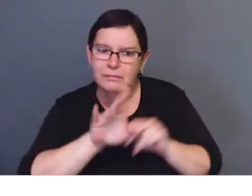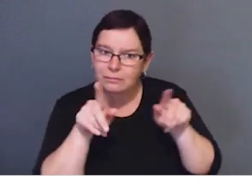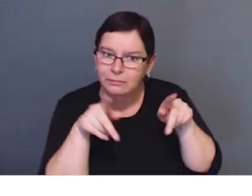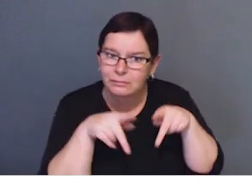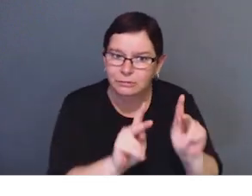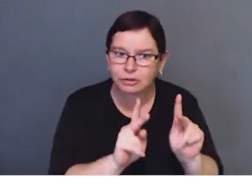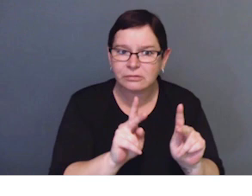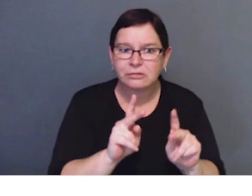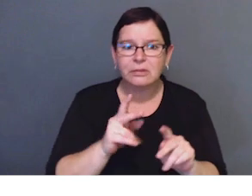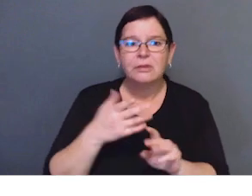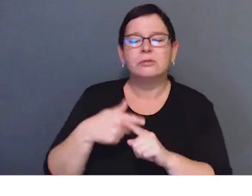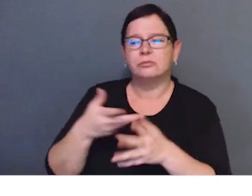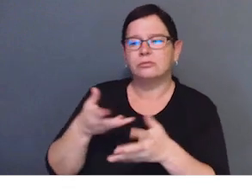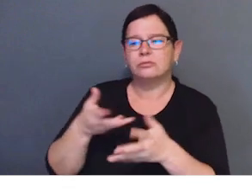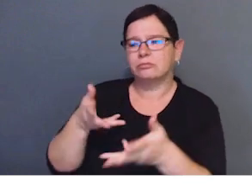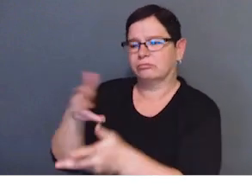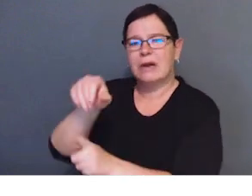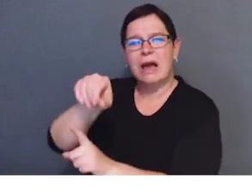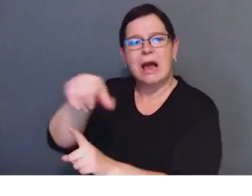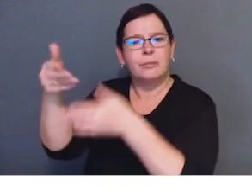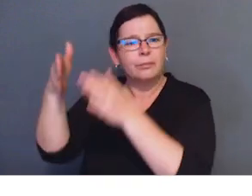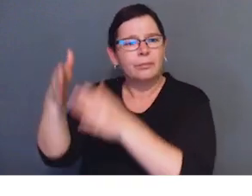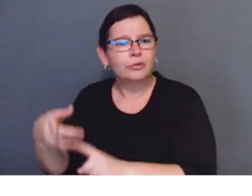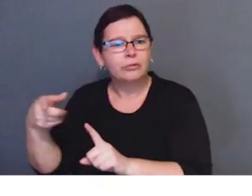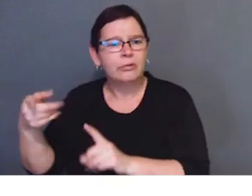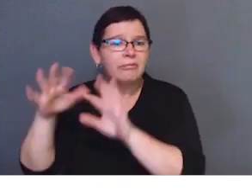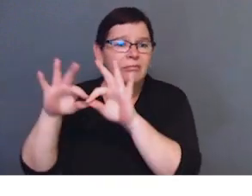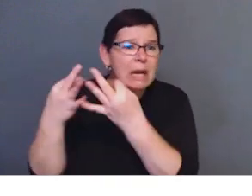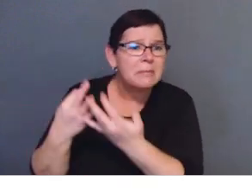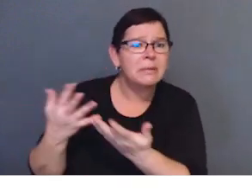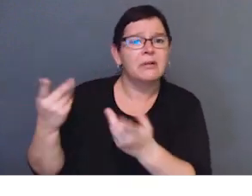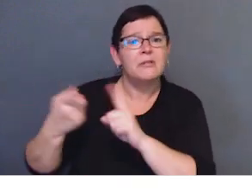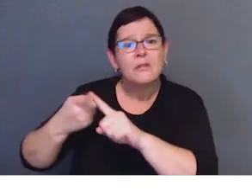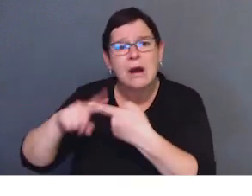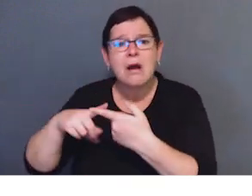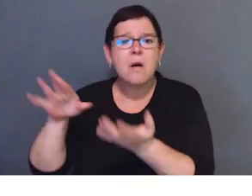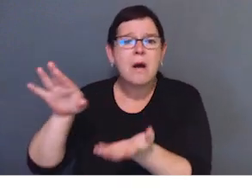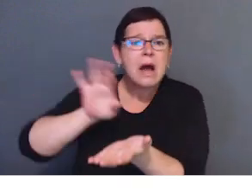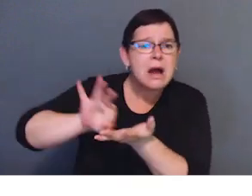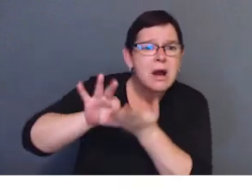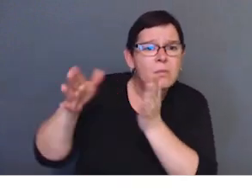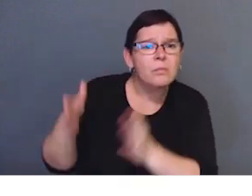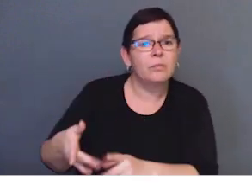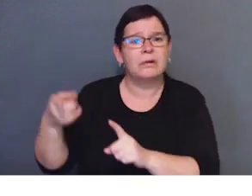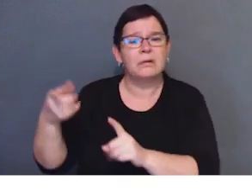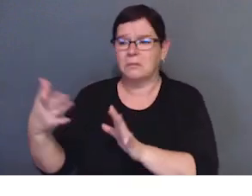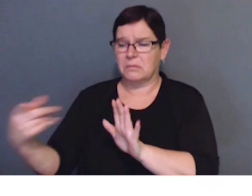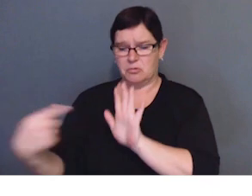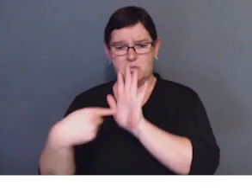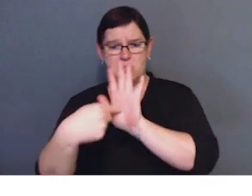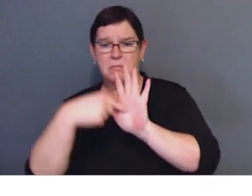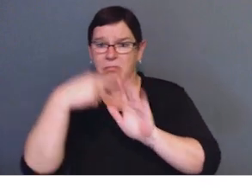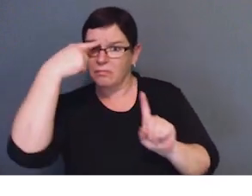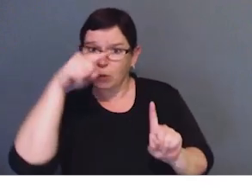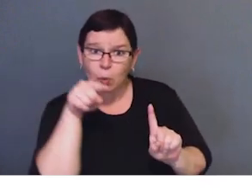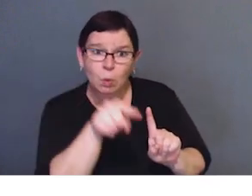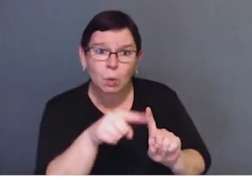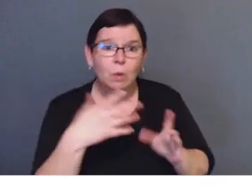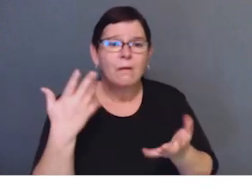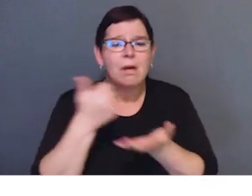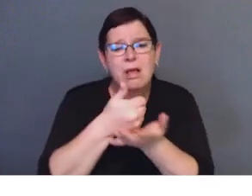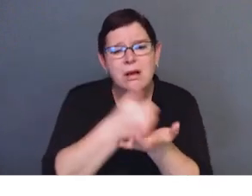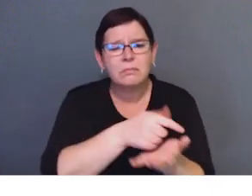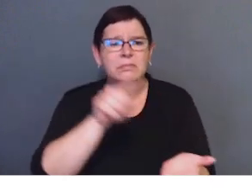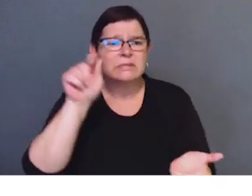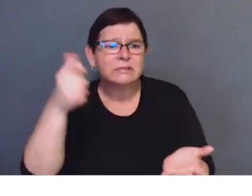an accountant, who may act as your representative for income tax and benefit matters. You can give permission to another